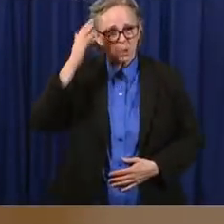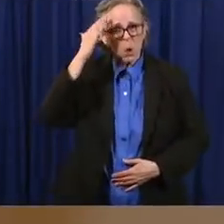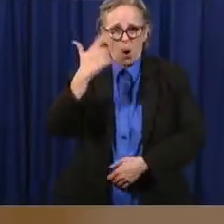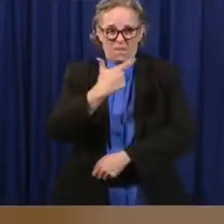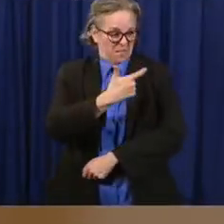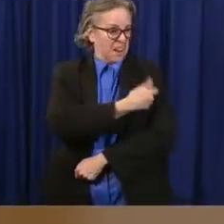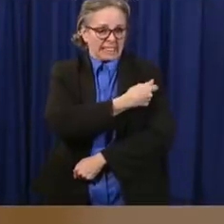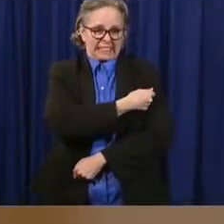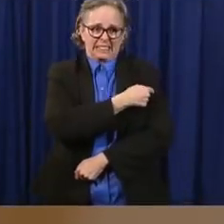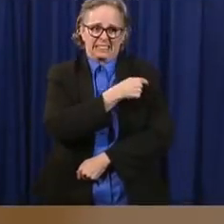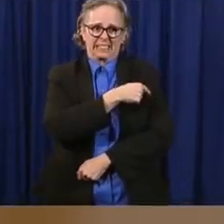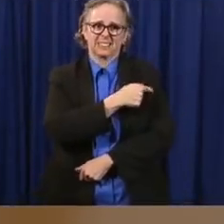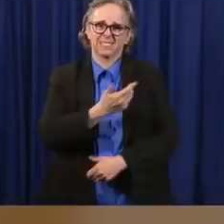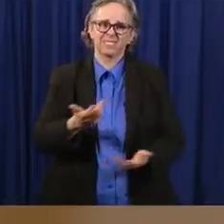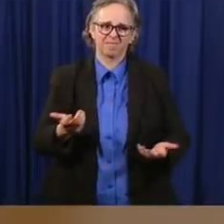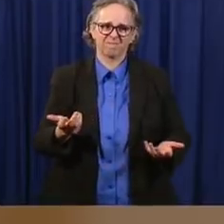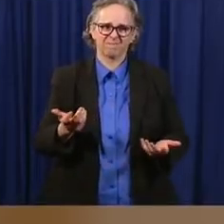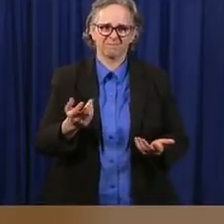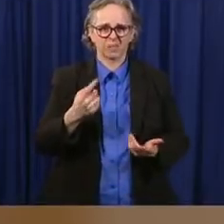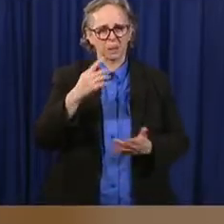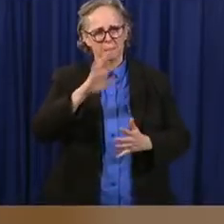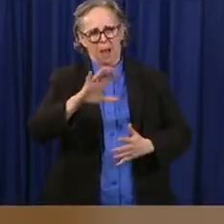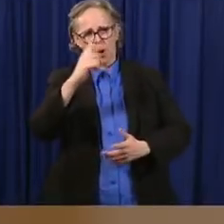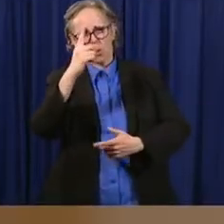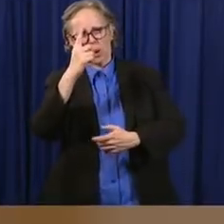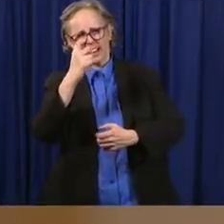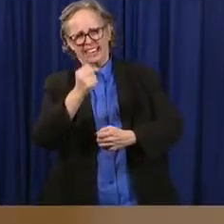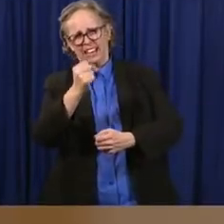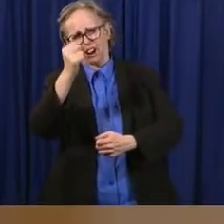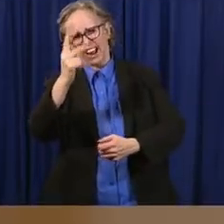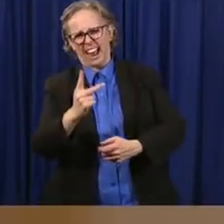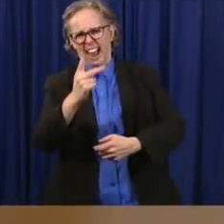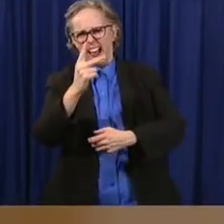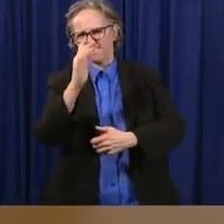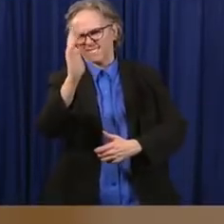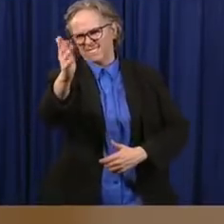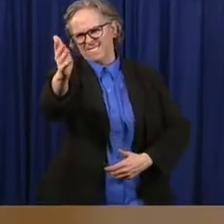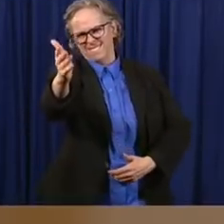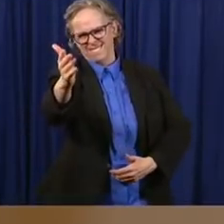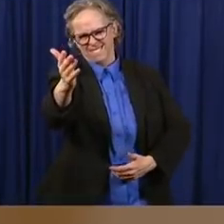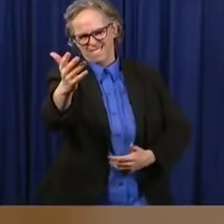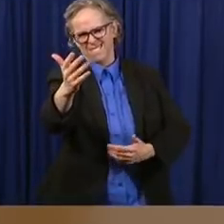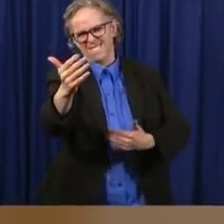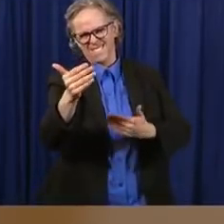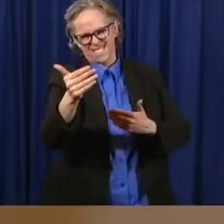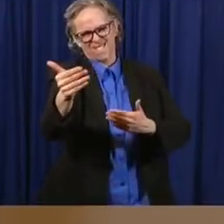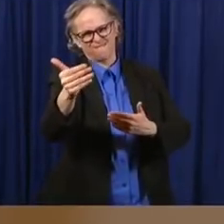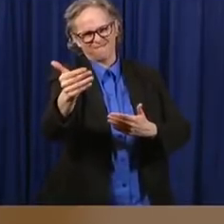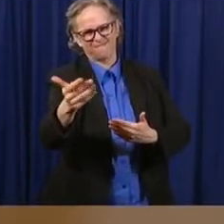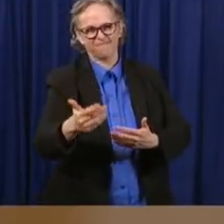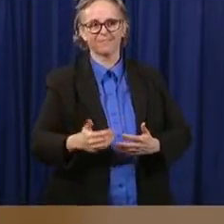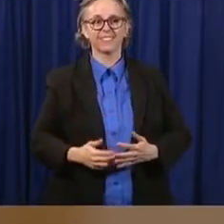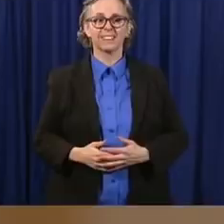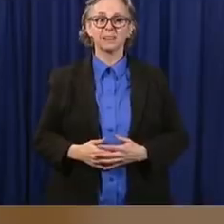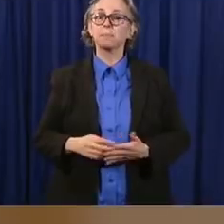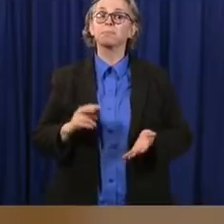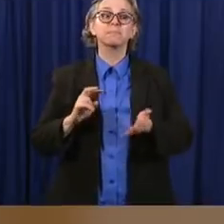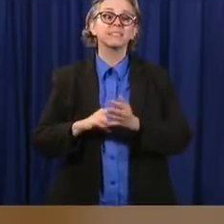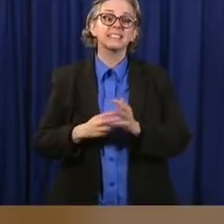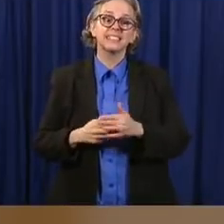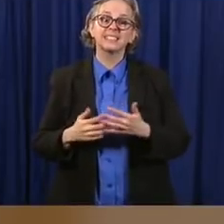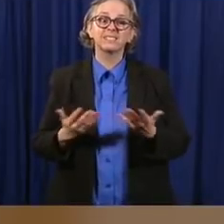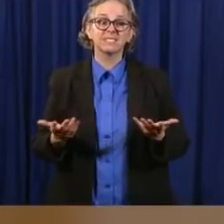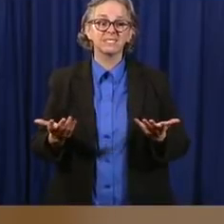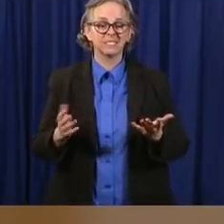year and a half away. And so this is not a journey that ends just in